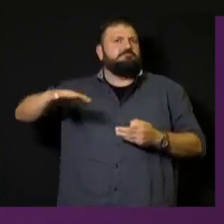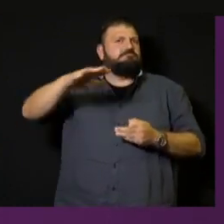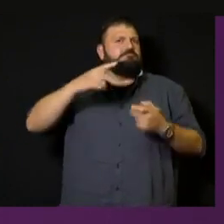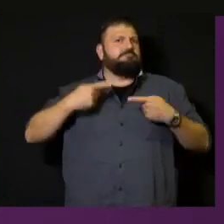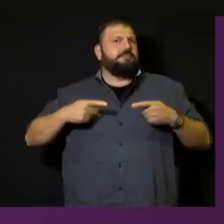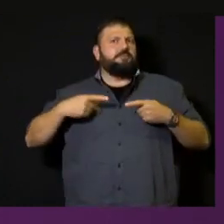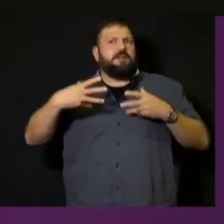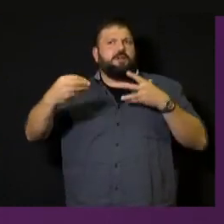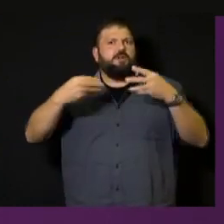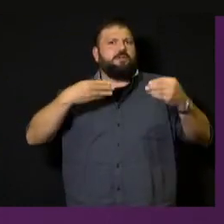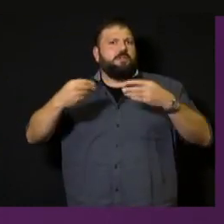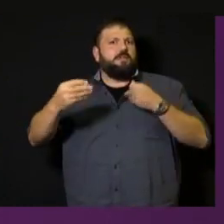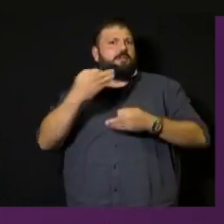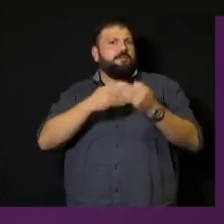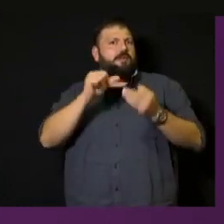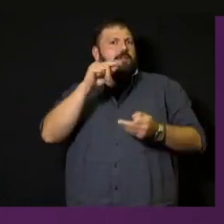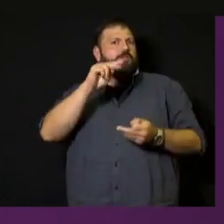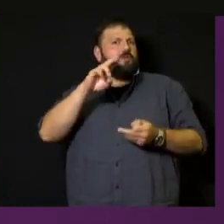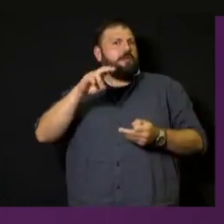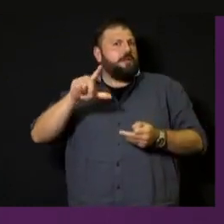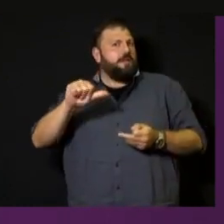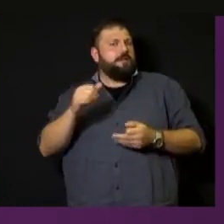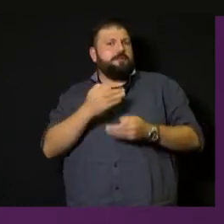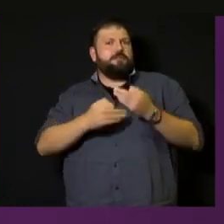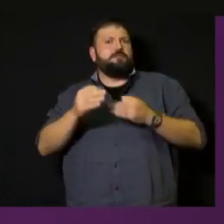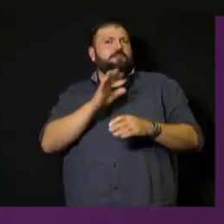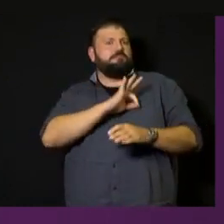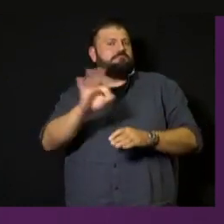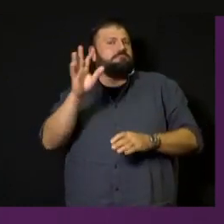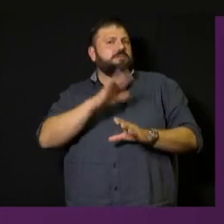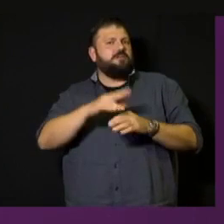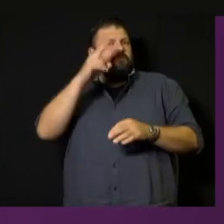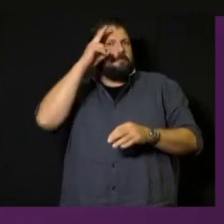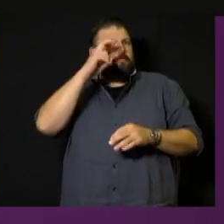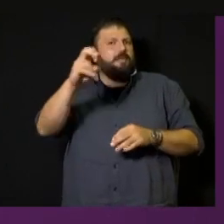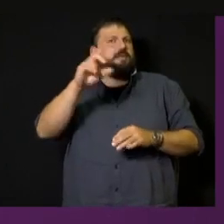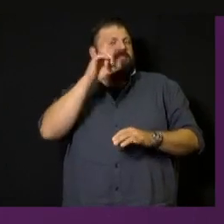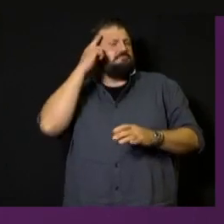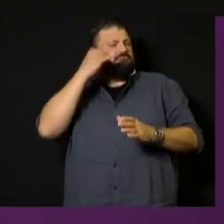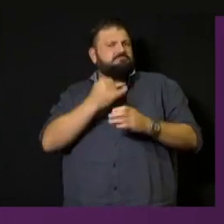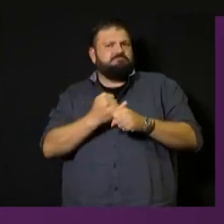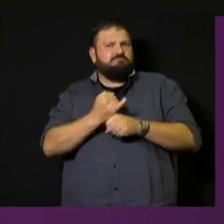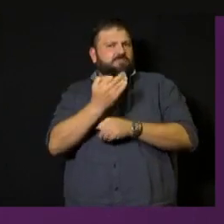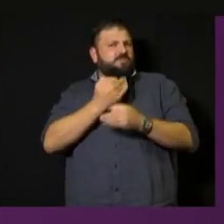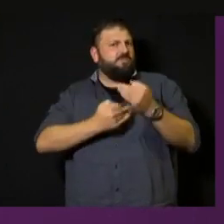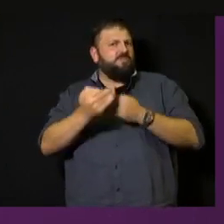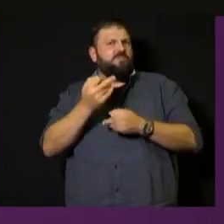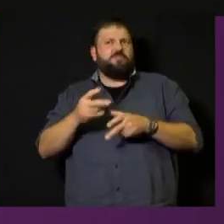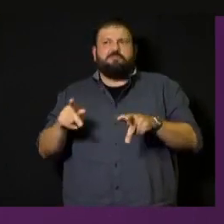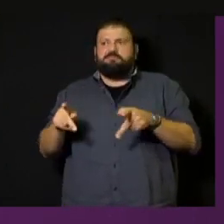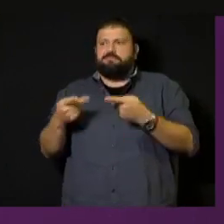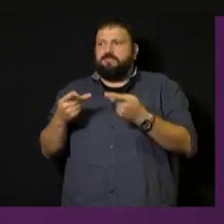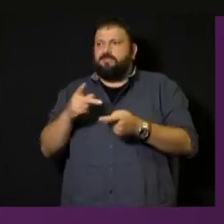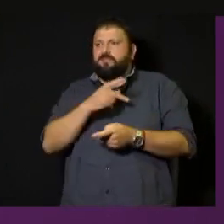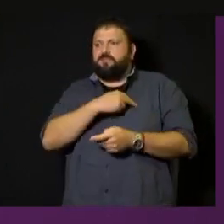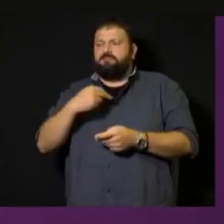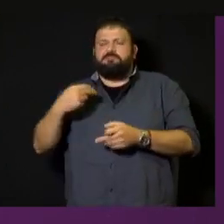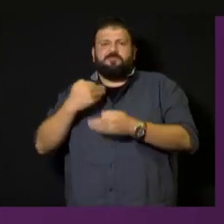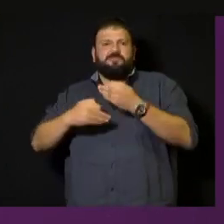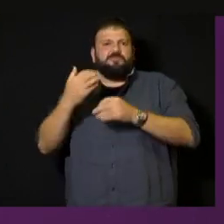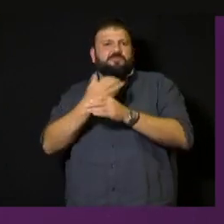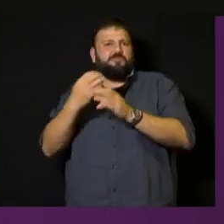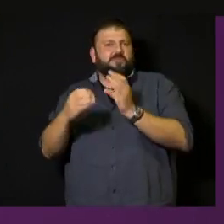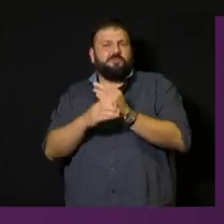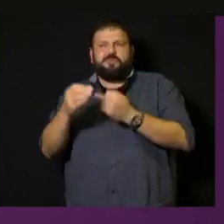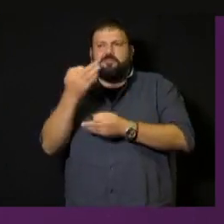passes this on to us, Antonella. She wasn't able to qualify, so she made a decision to come to